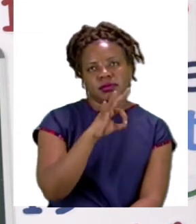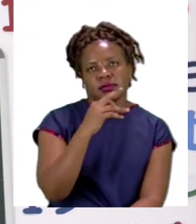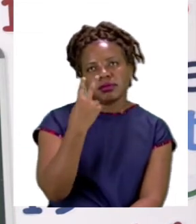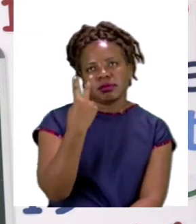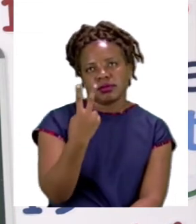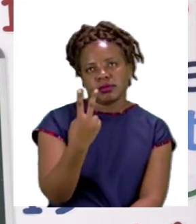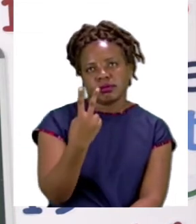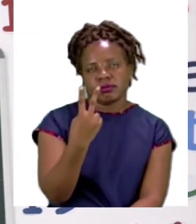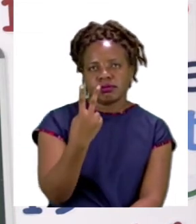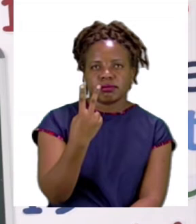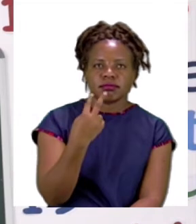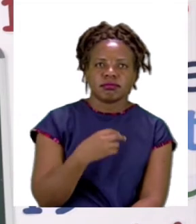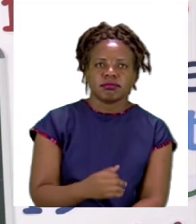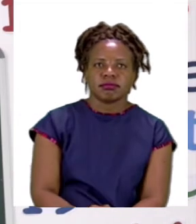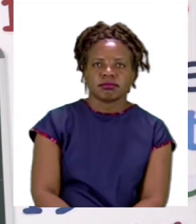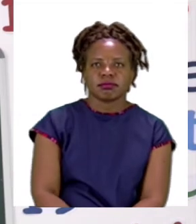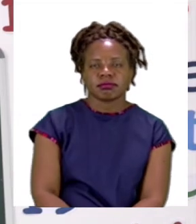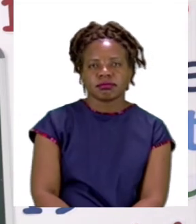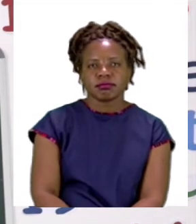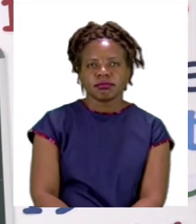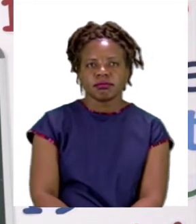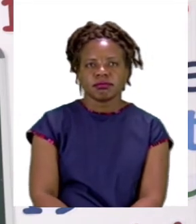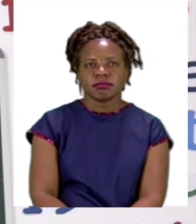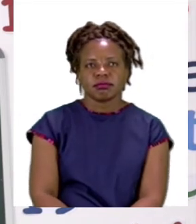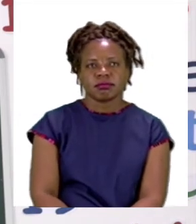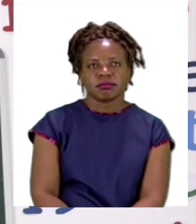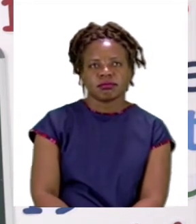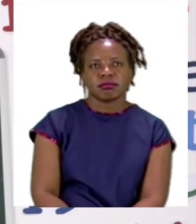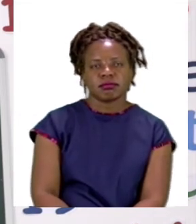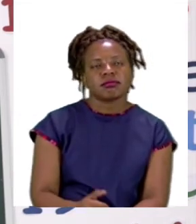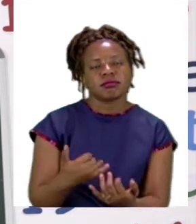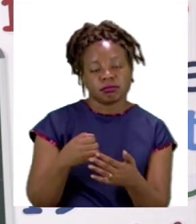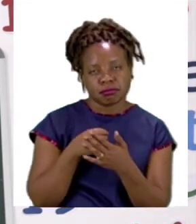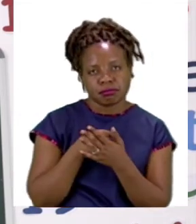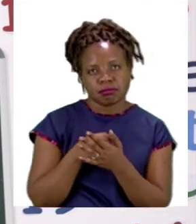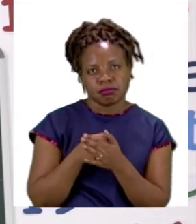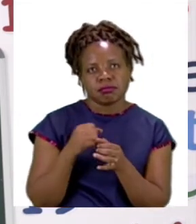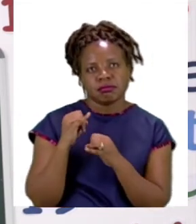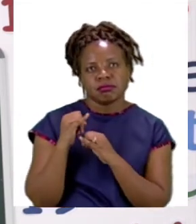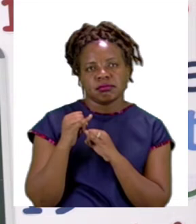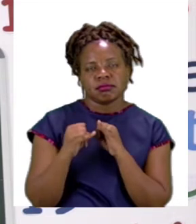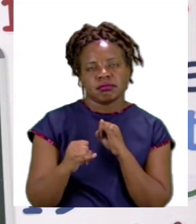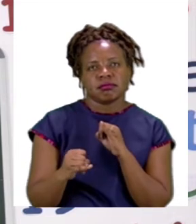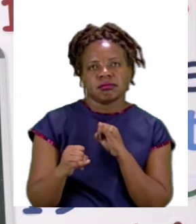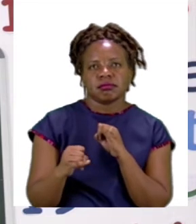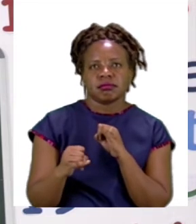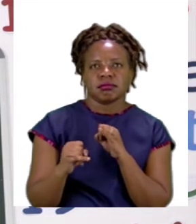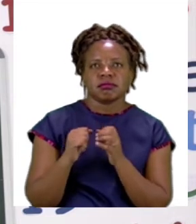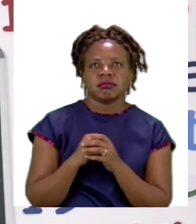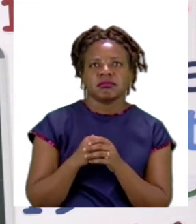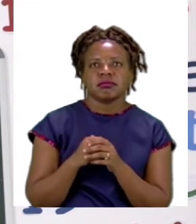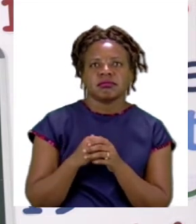392. Now that we know what to do, let's try the last one. Now the last one in your